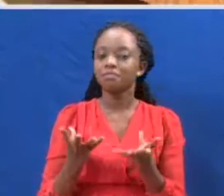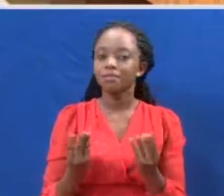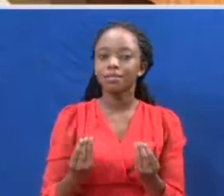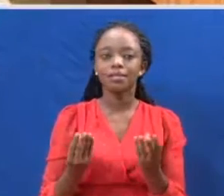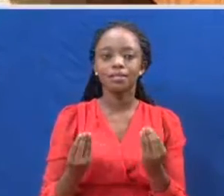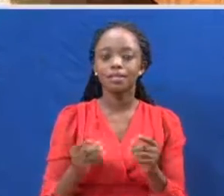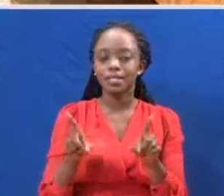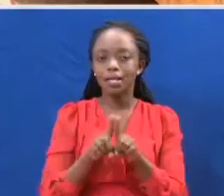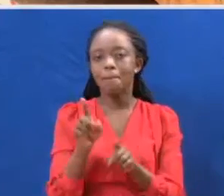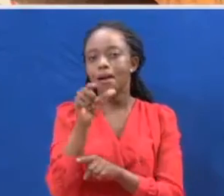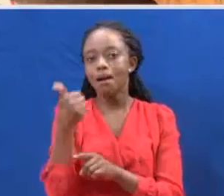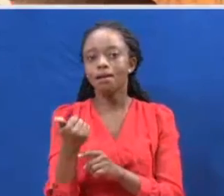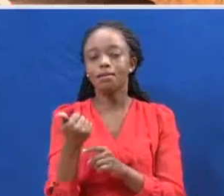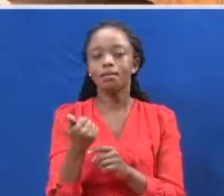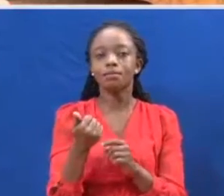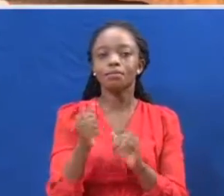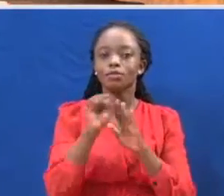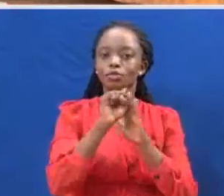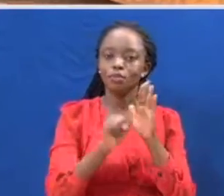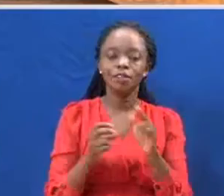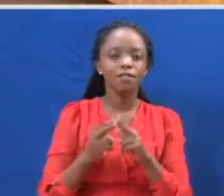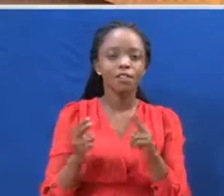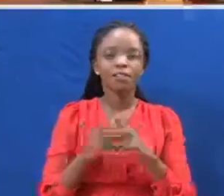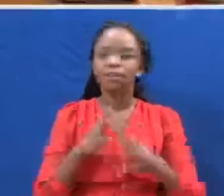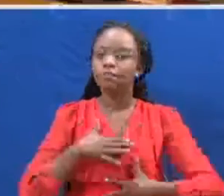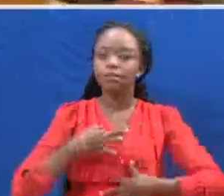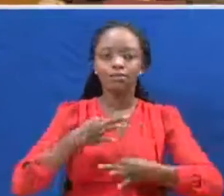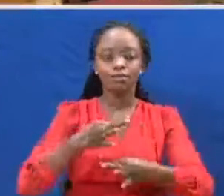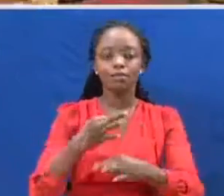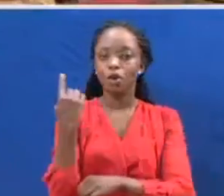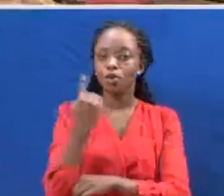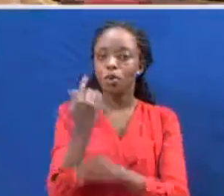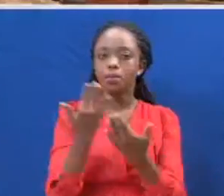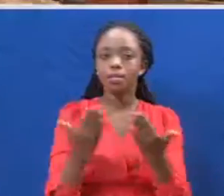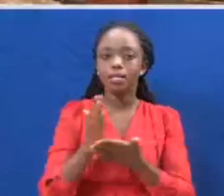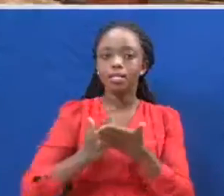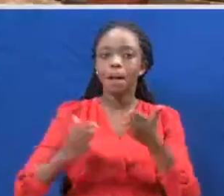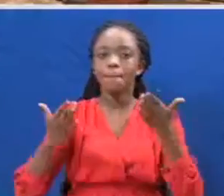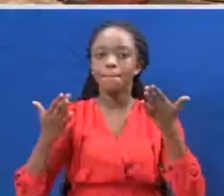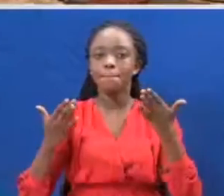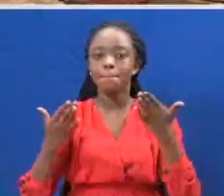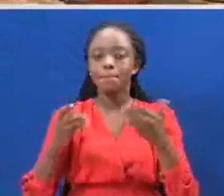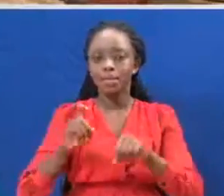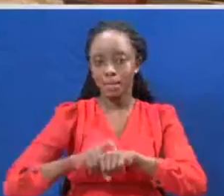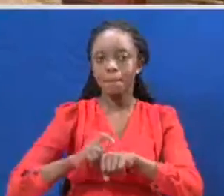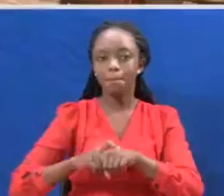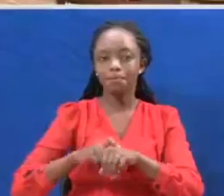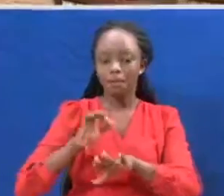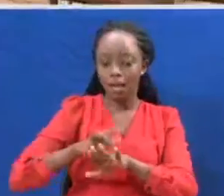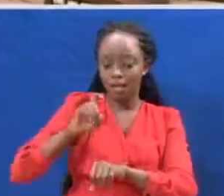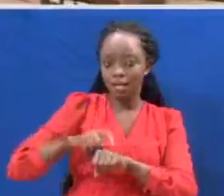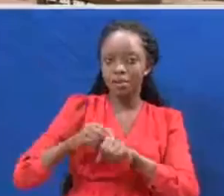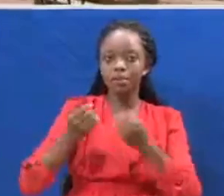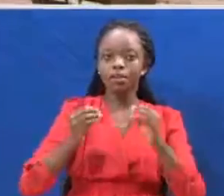other subjects, I should say. Very interesting. The only thing is sometimes at the initial stage, we teachers